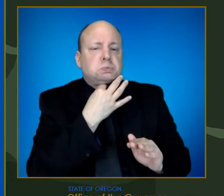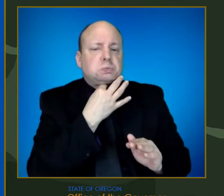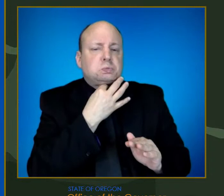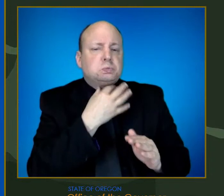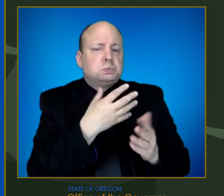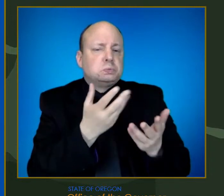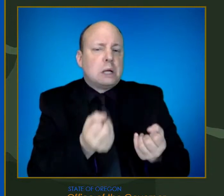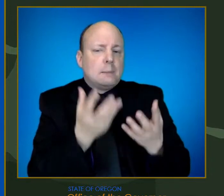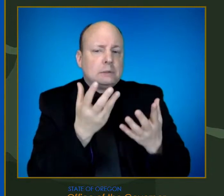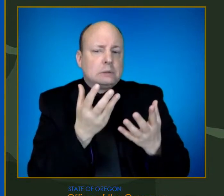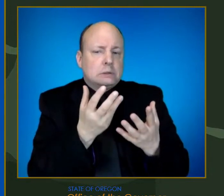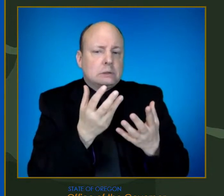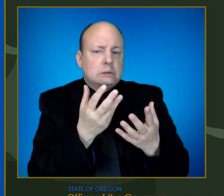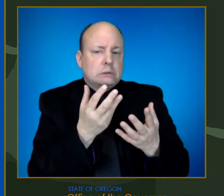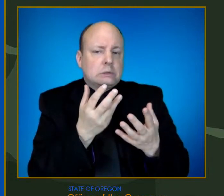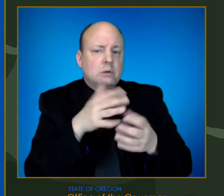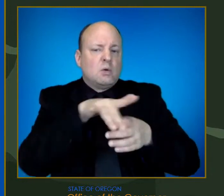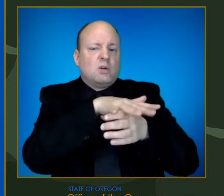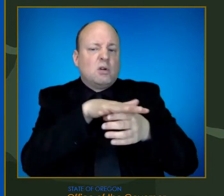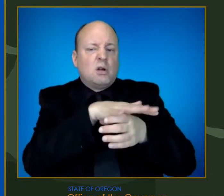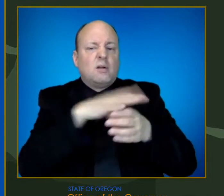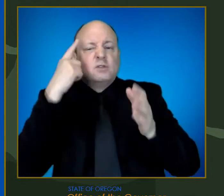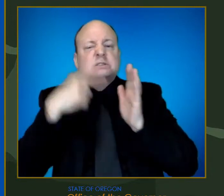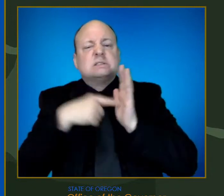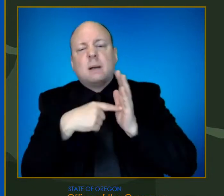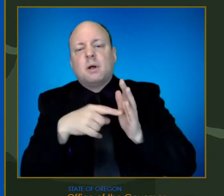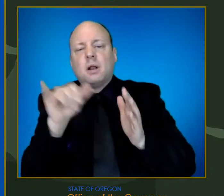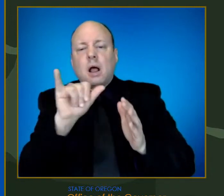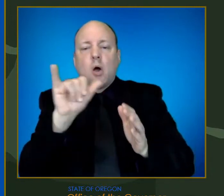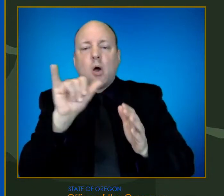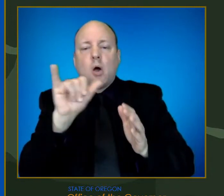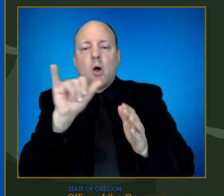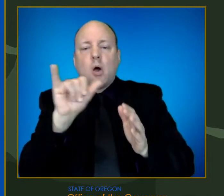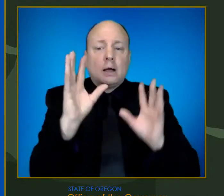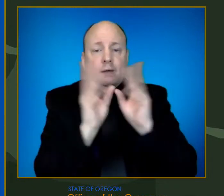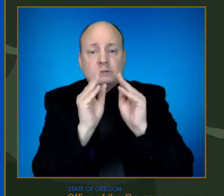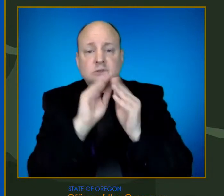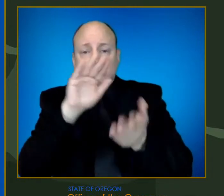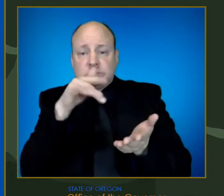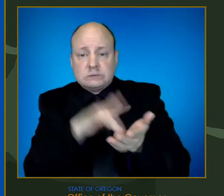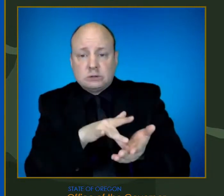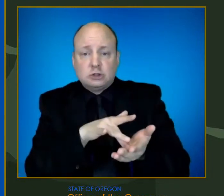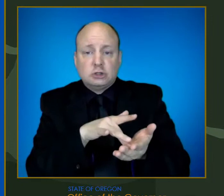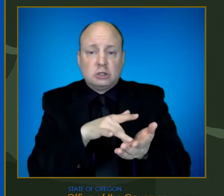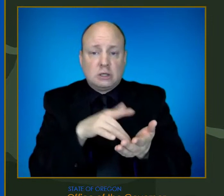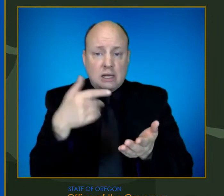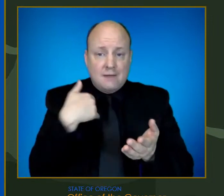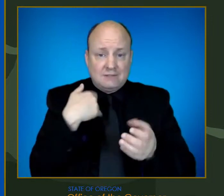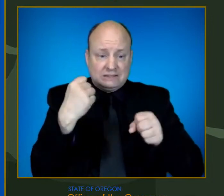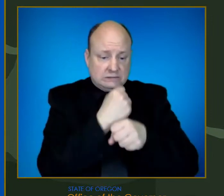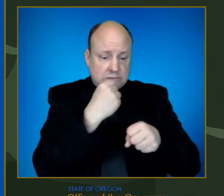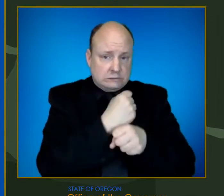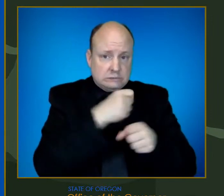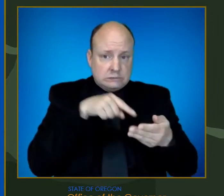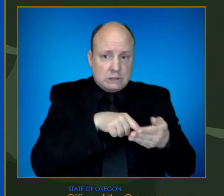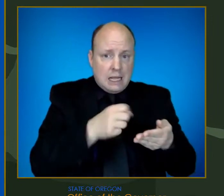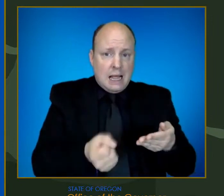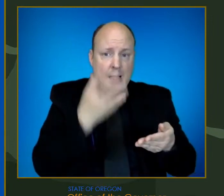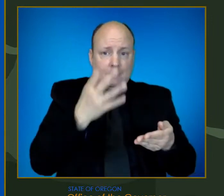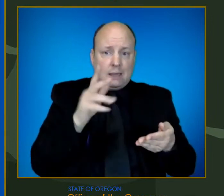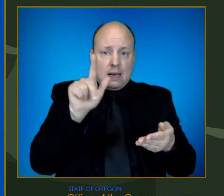And if so, has there been any data as to how many Latinos have been vaccinated at these sites?